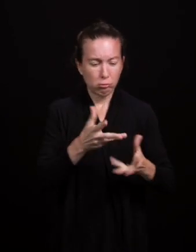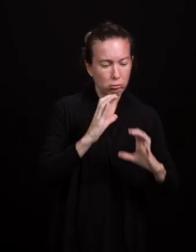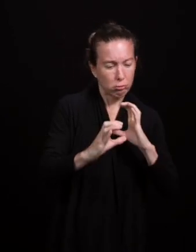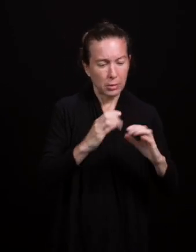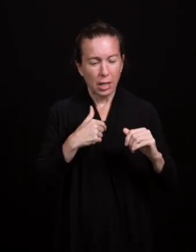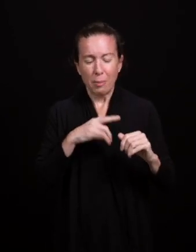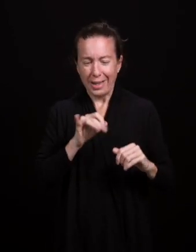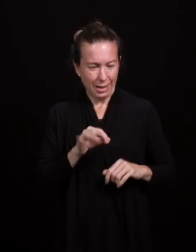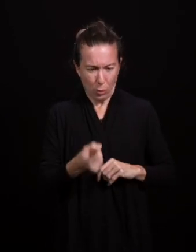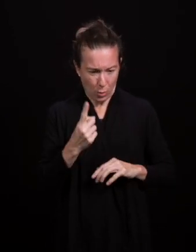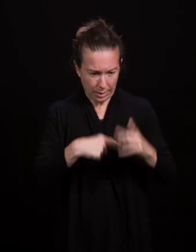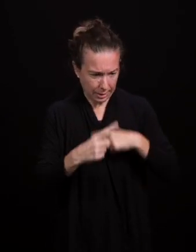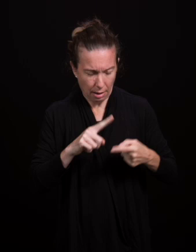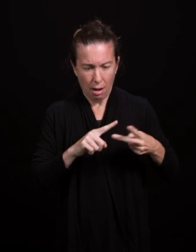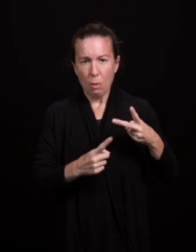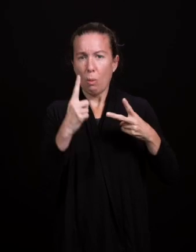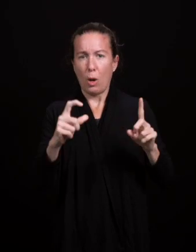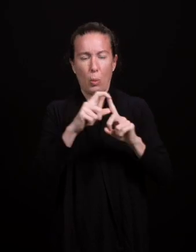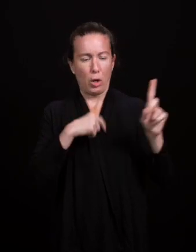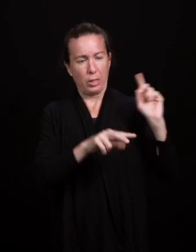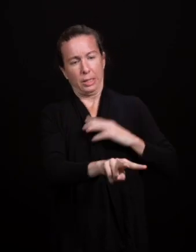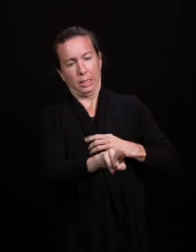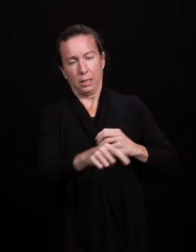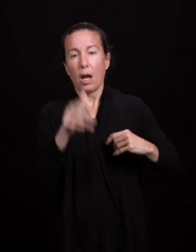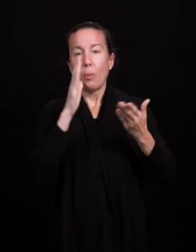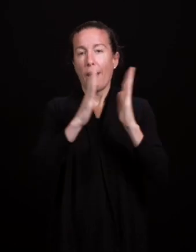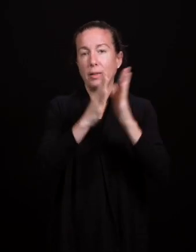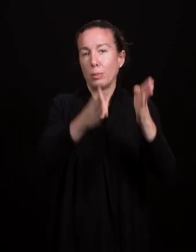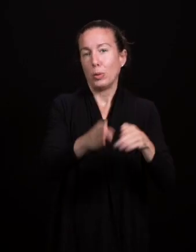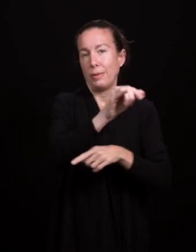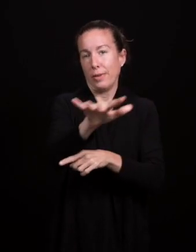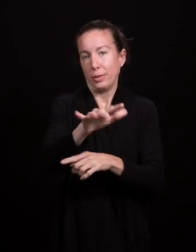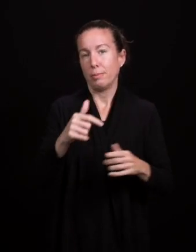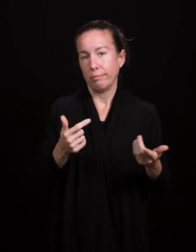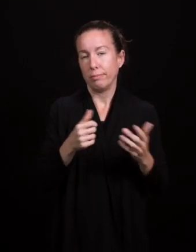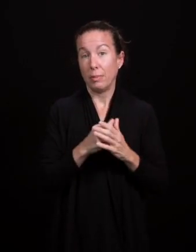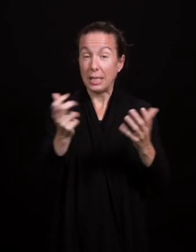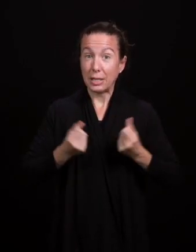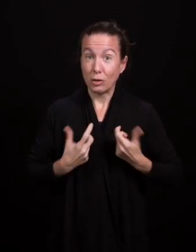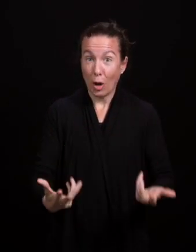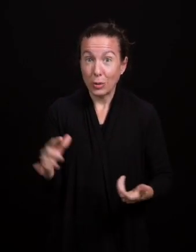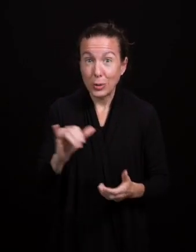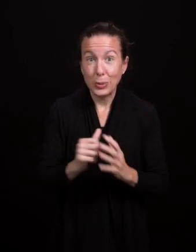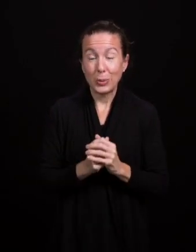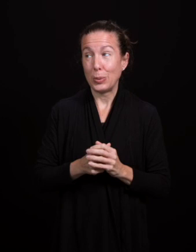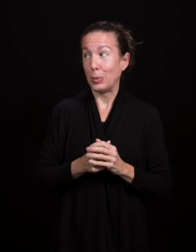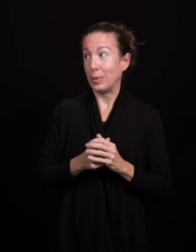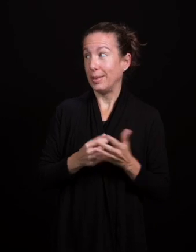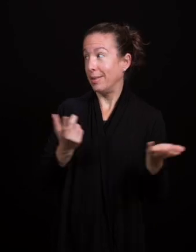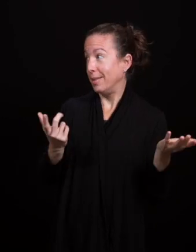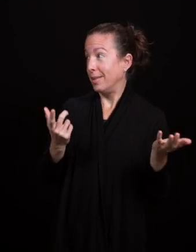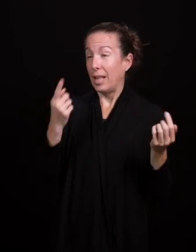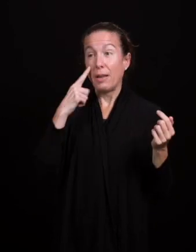word or a sign, then I'll have them finger spell it. But it's exhausting for someone